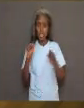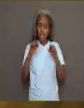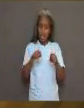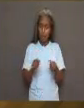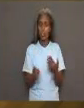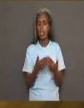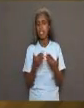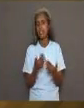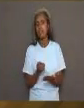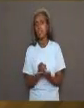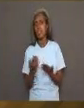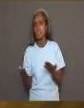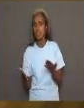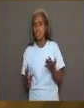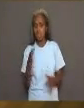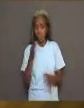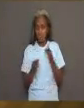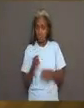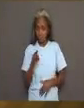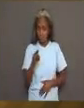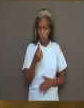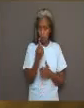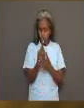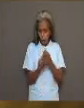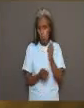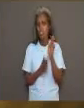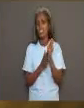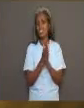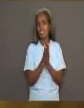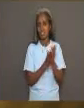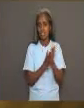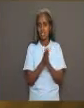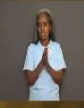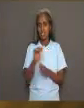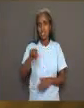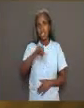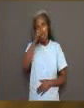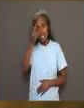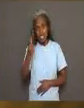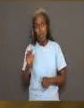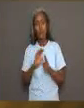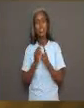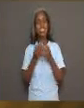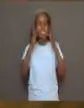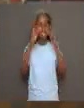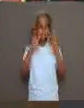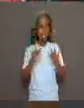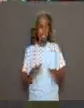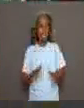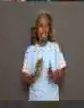simple event if you are only interested in whether it will rain.